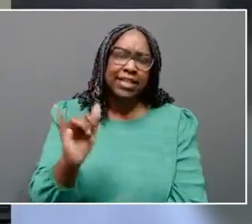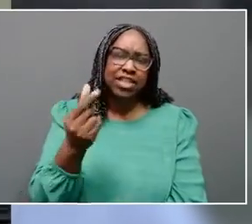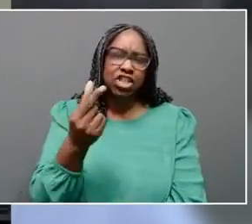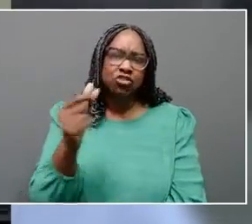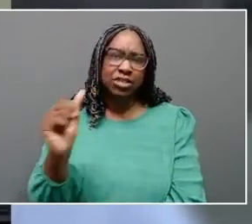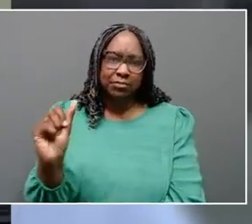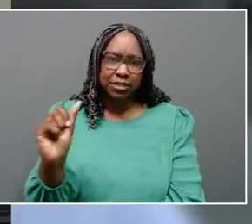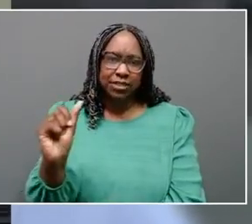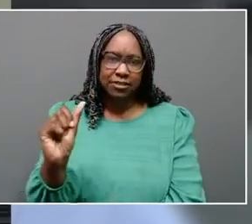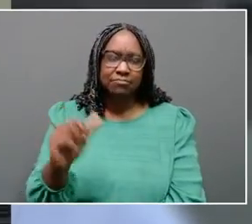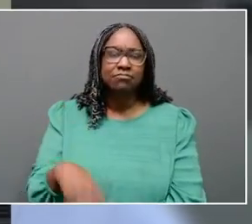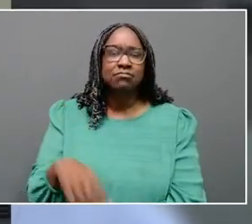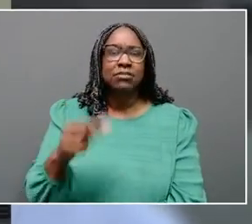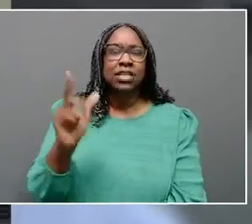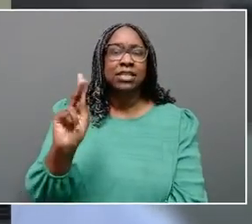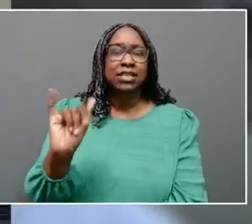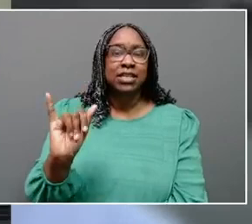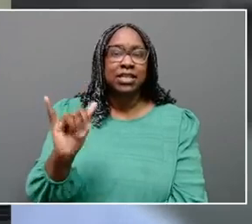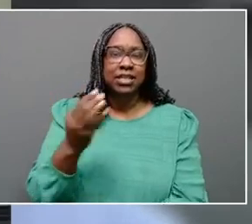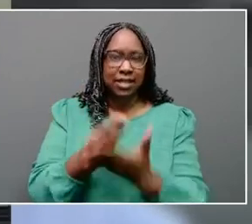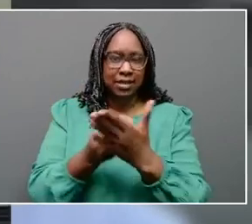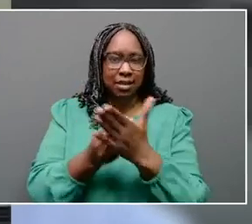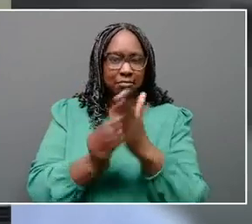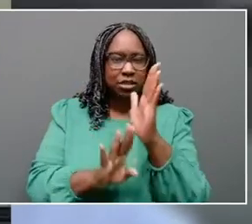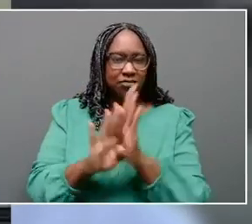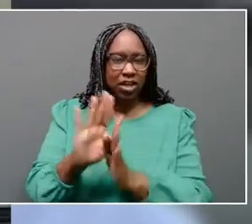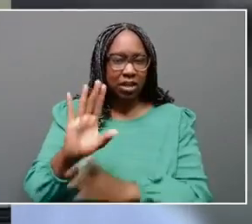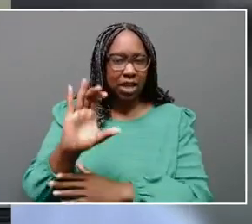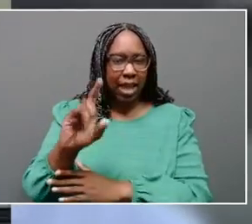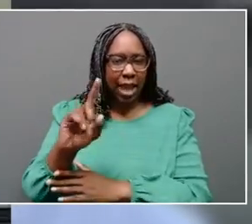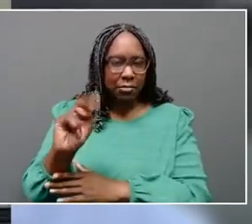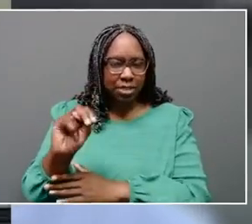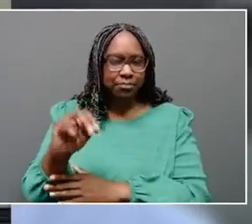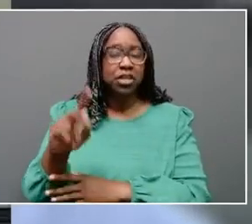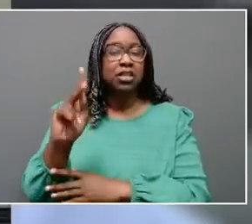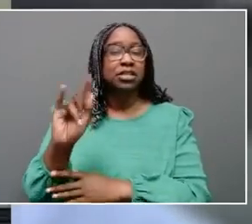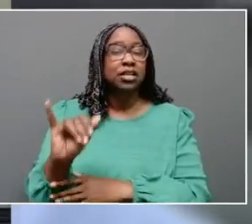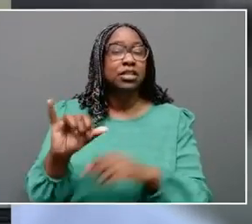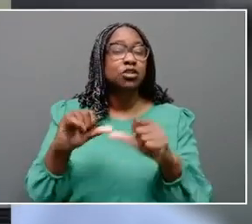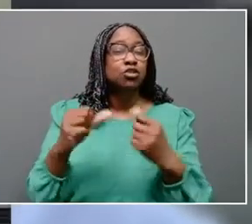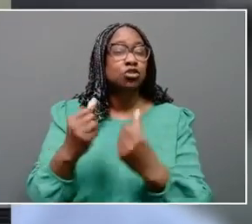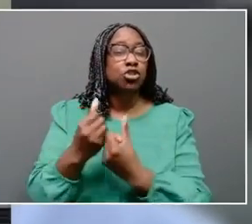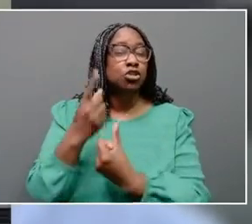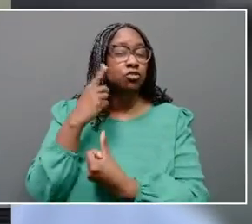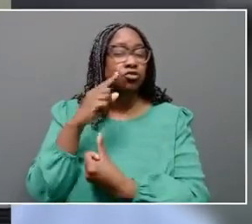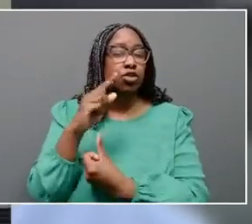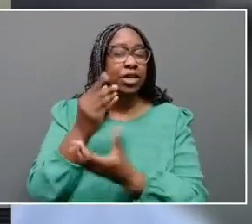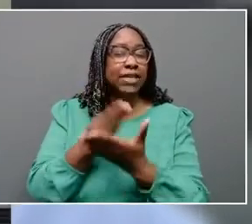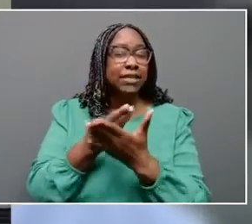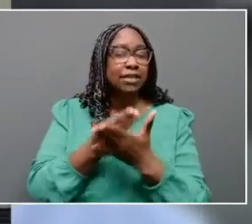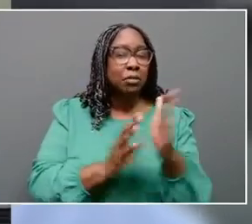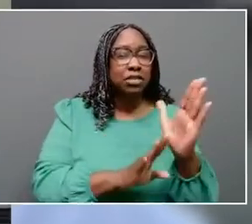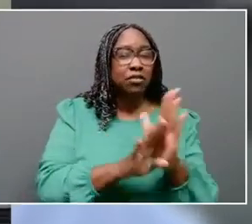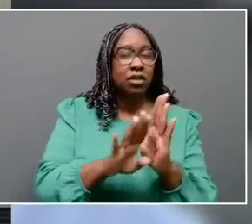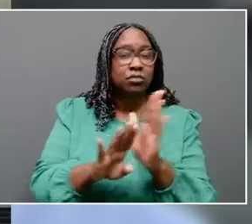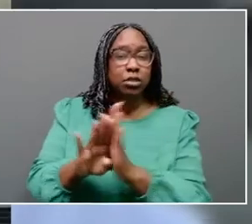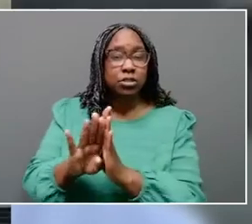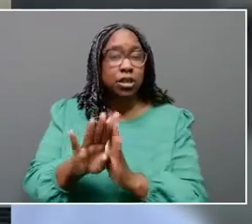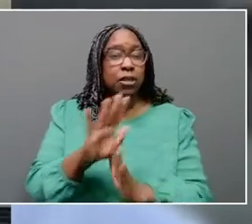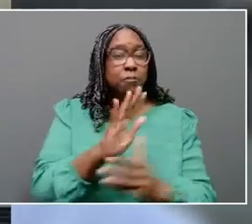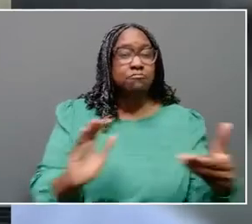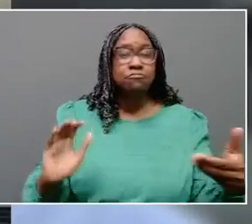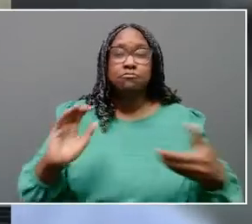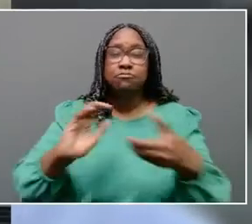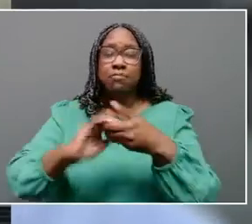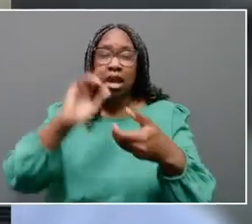the Kentucky Economic Development Cabinet, and the Kentucky Association for Economic Developers and their partnership, along with Governor Beshear, in creating